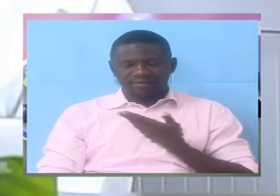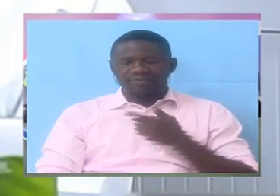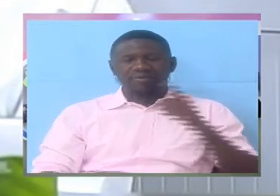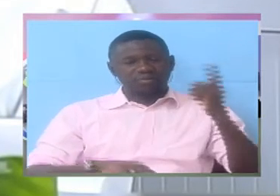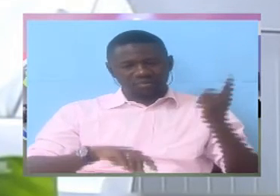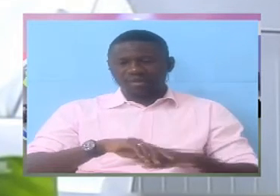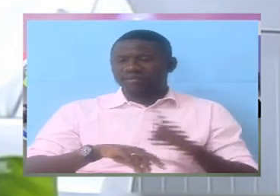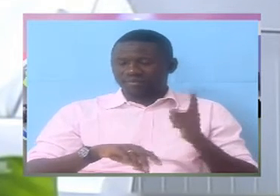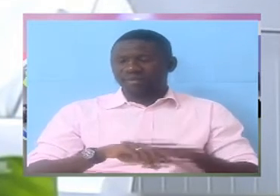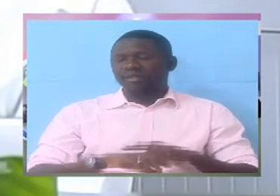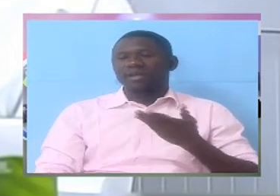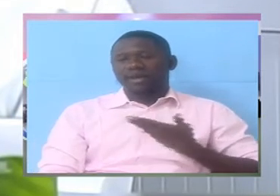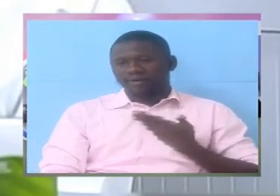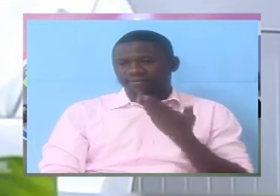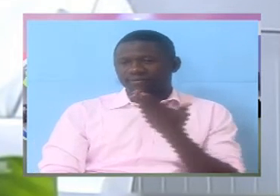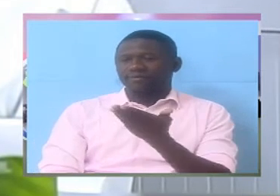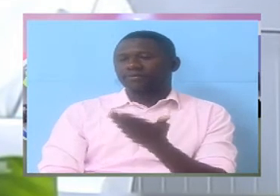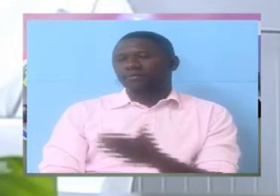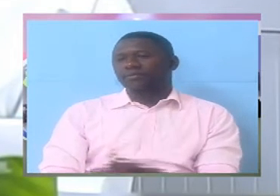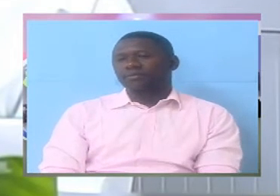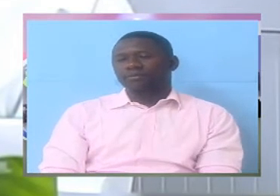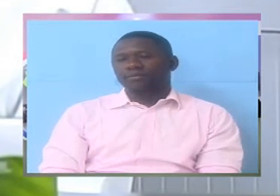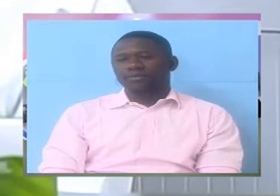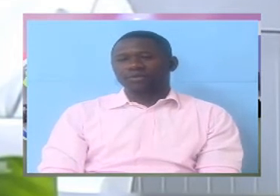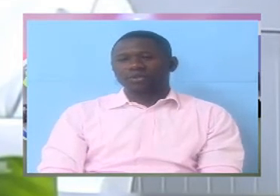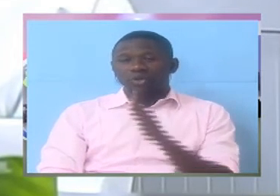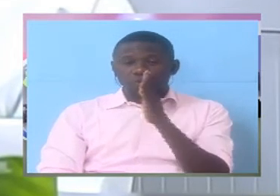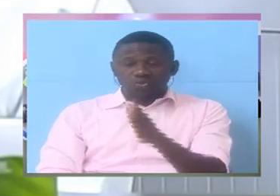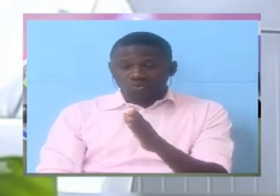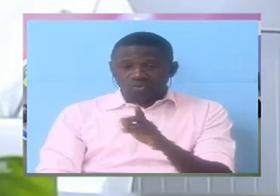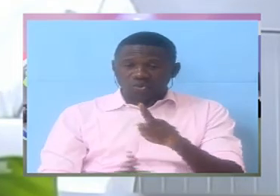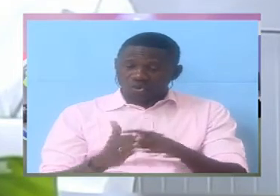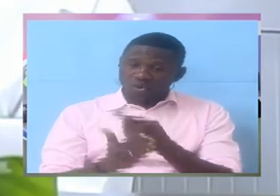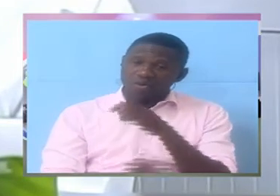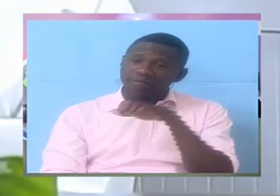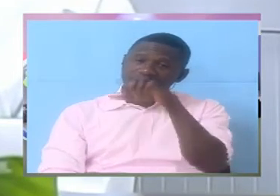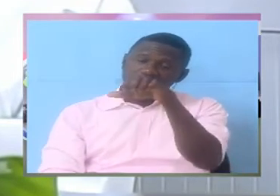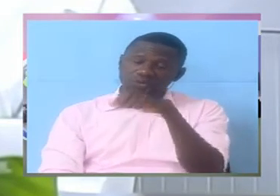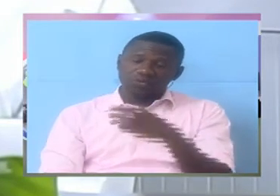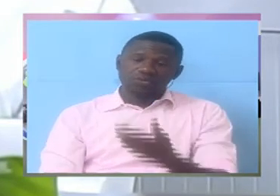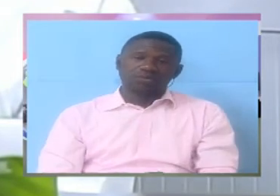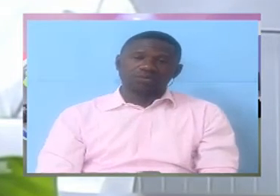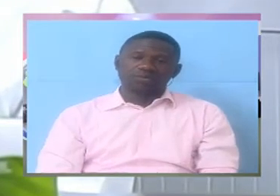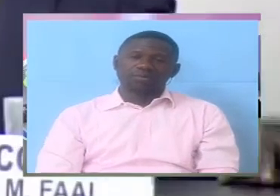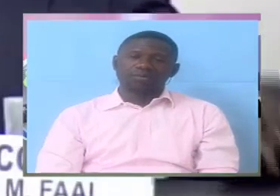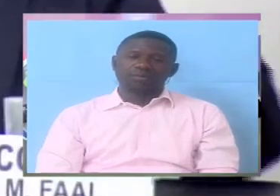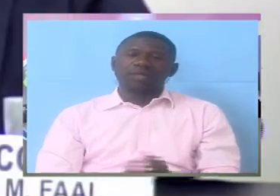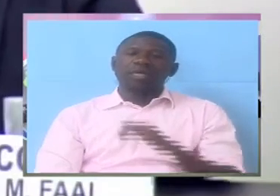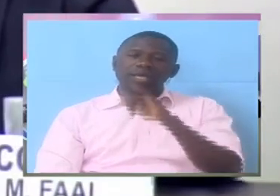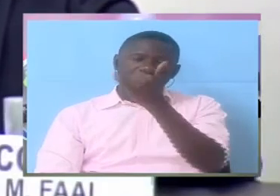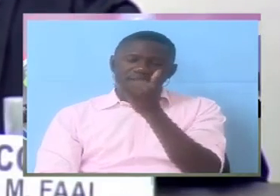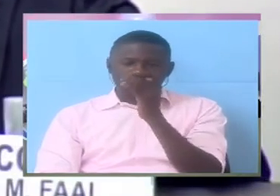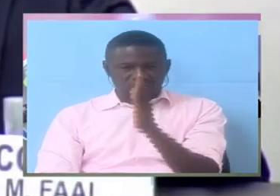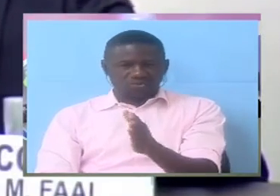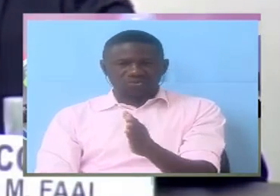True or false? Yes, that's true. There is no doubt